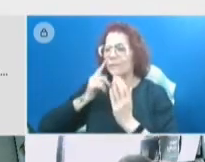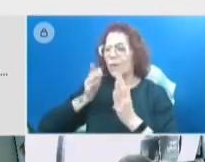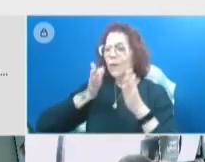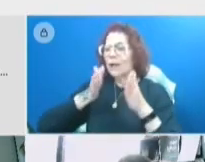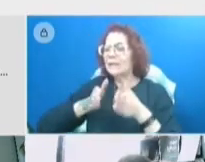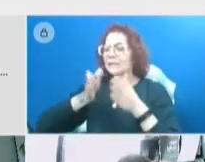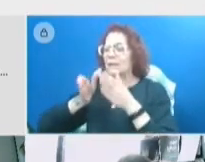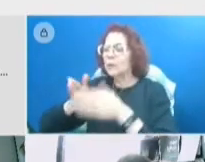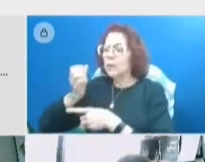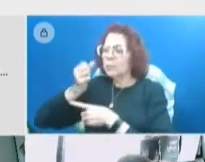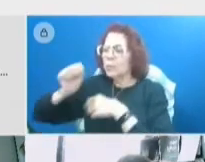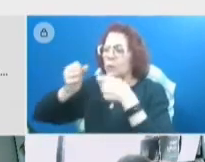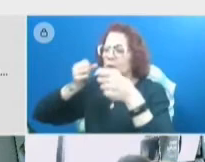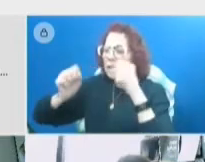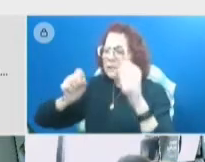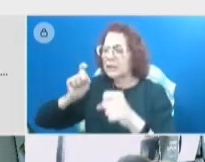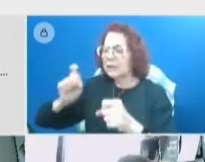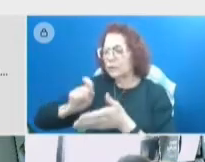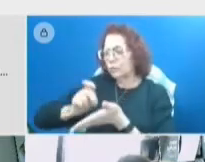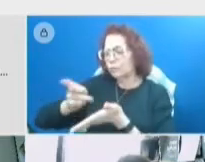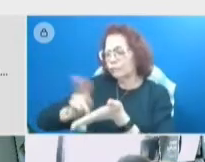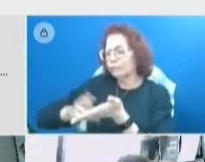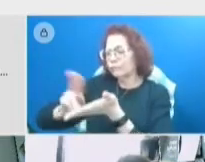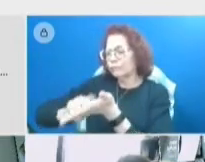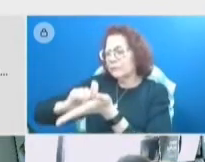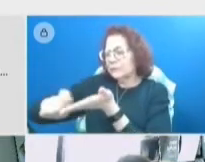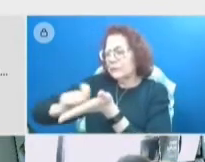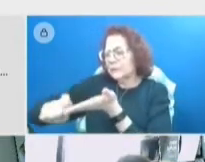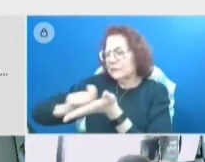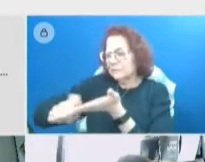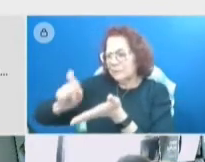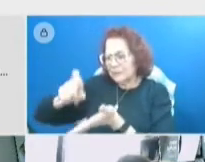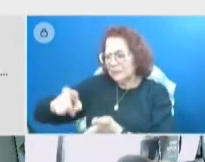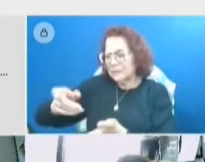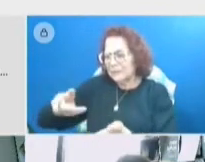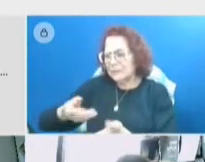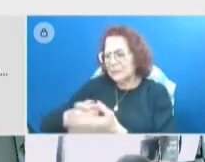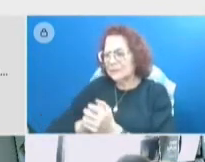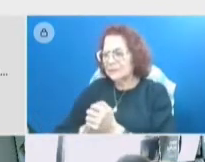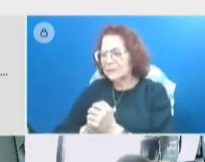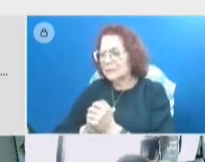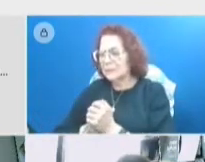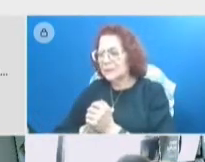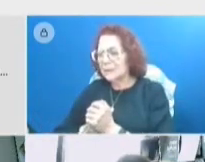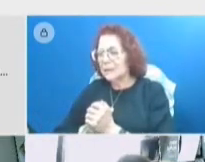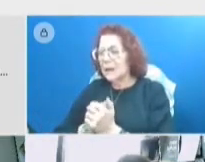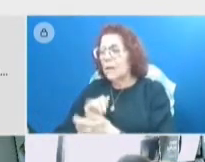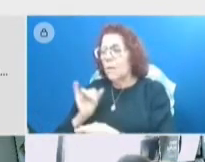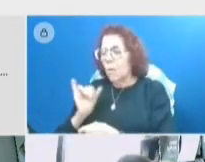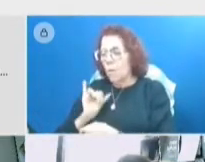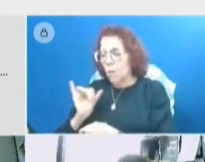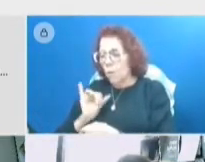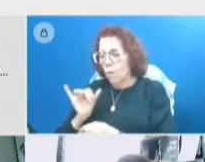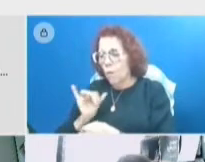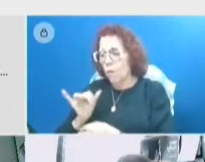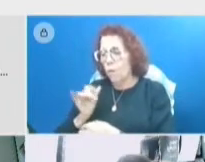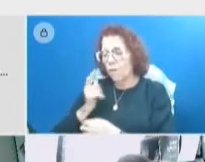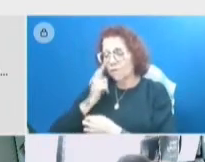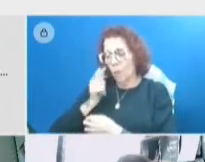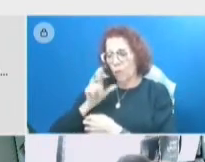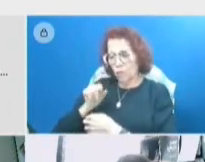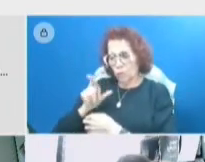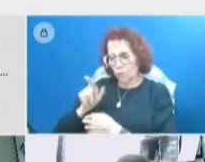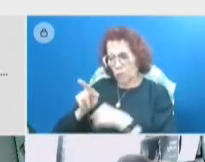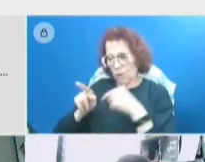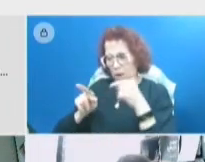And posted the filings that were received, as Tom mentioned, for the June 22nd primary here at the State Board. And we also